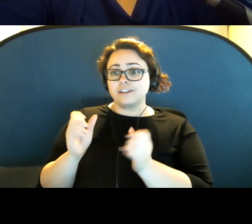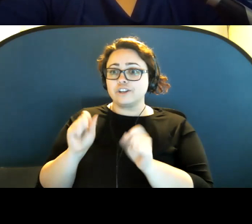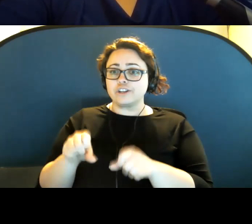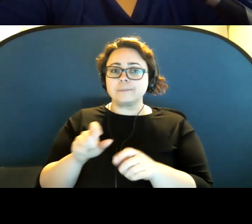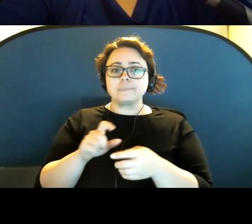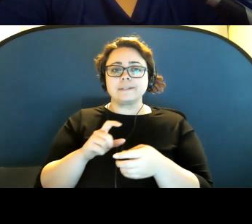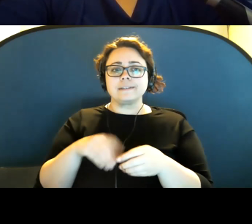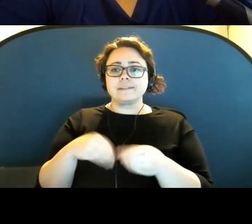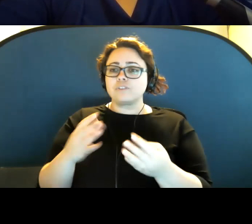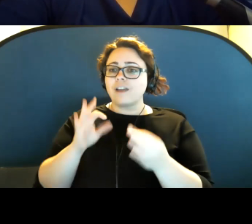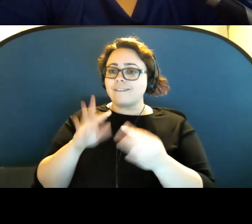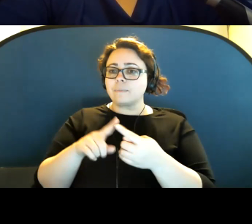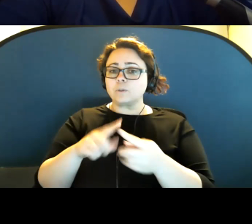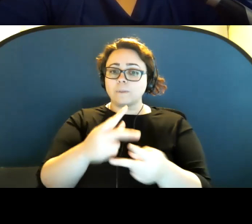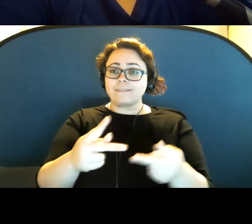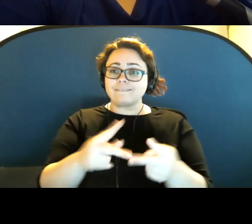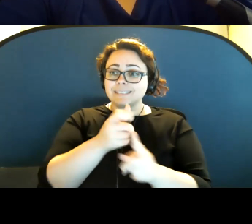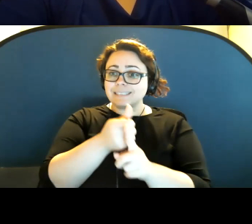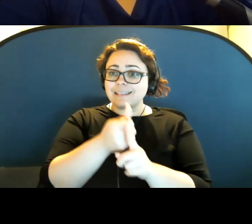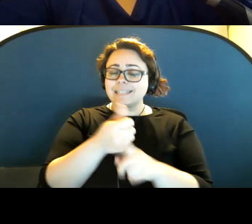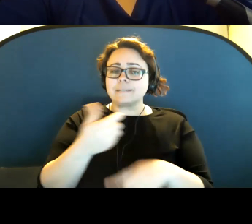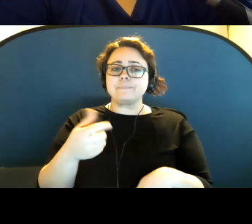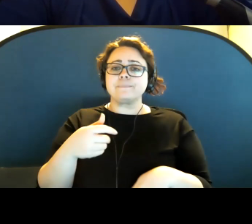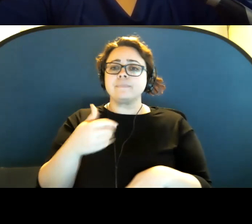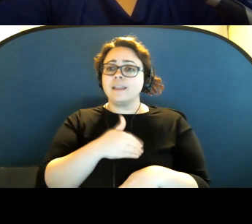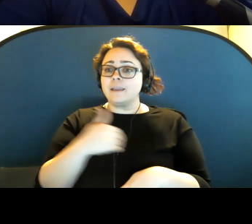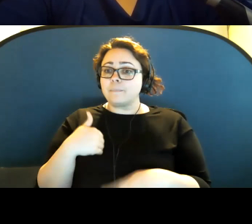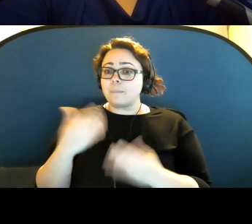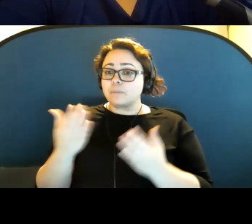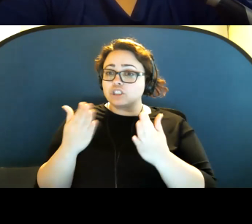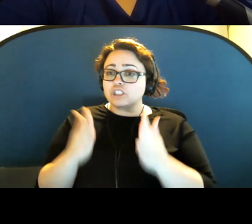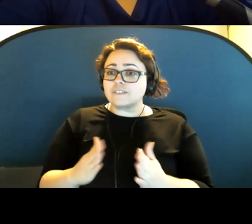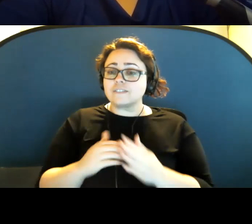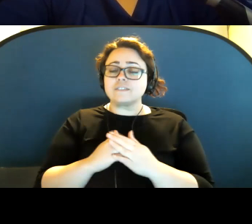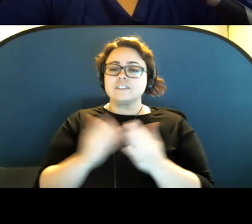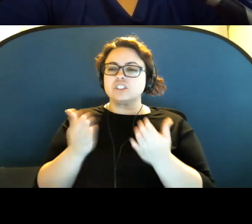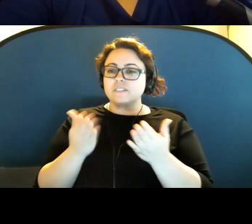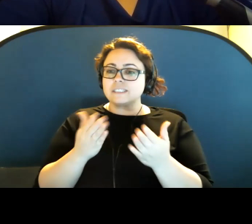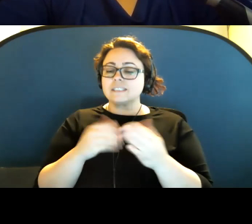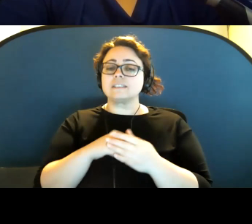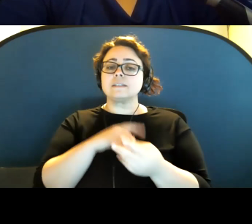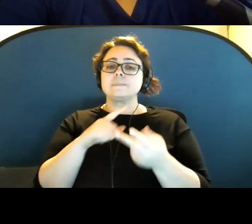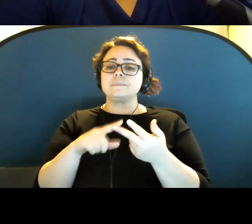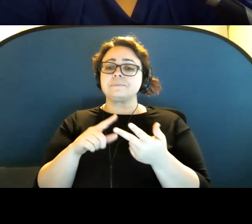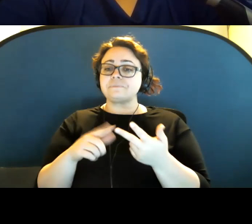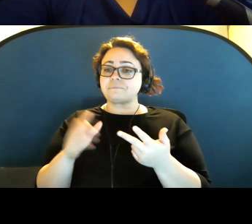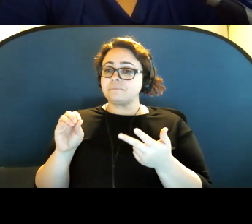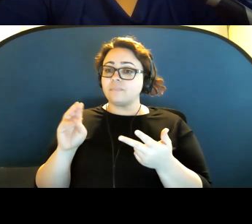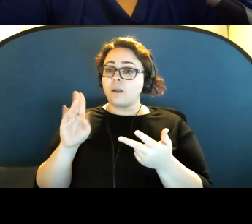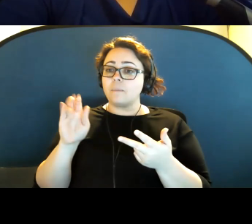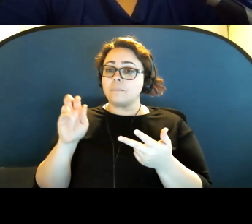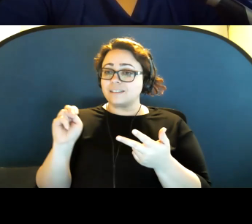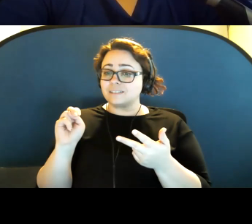itself, member services, or even the ombudsman office, to make those voices